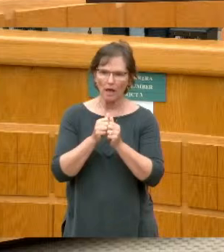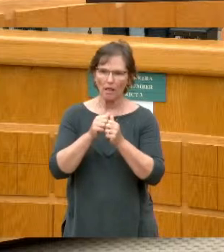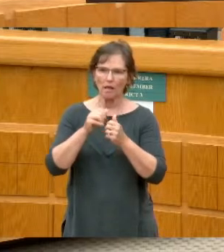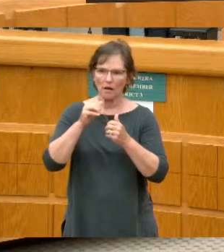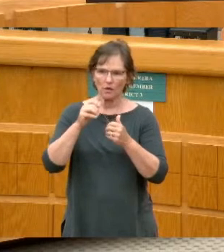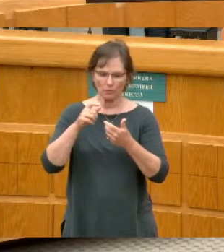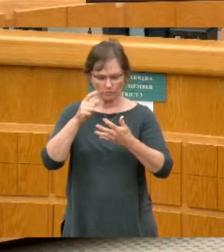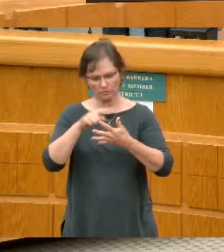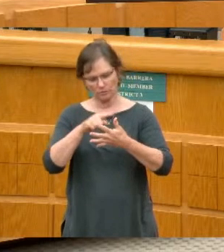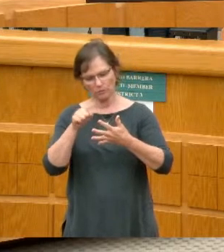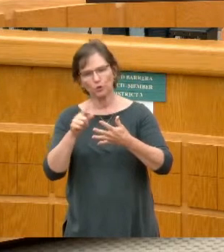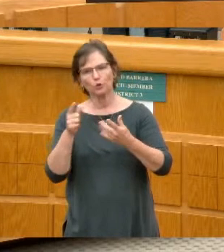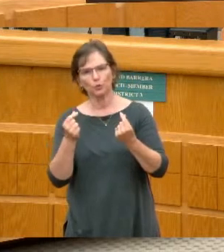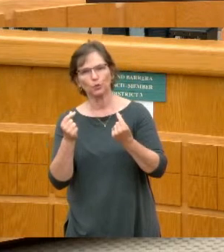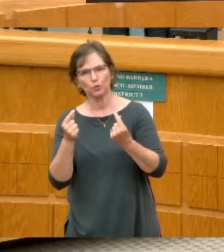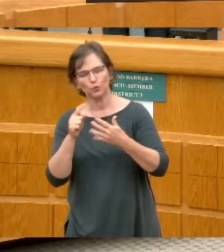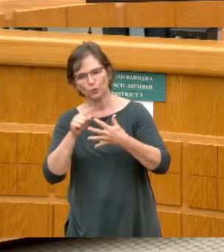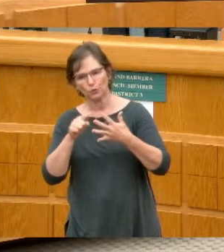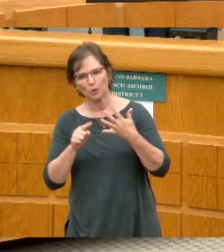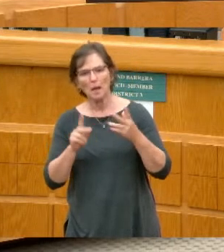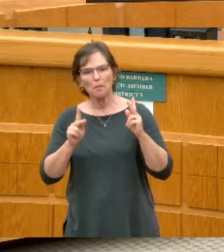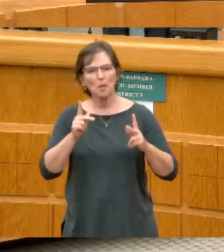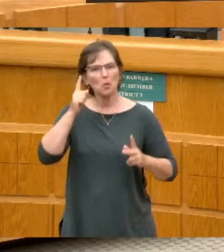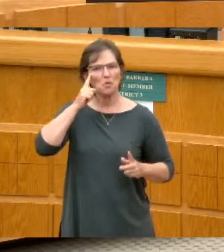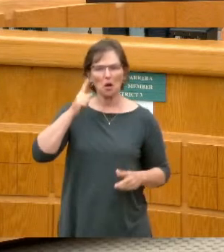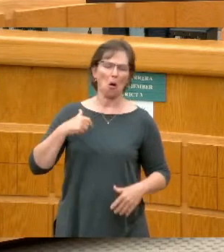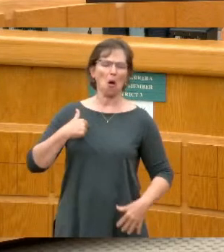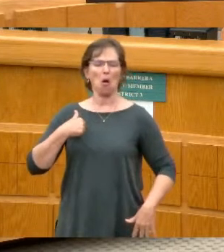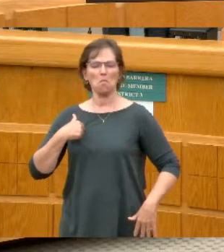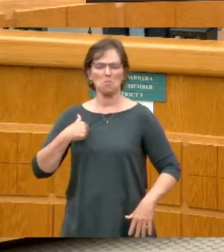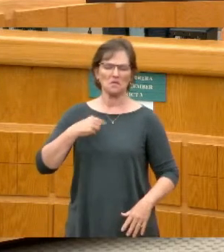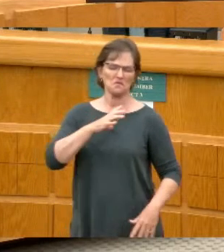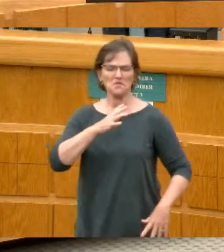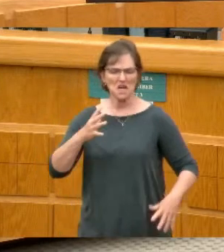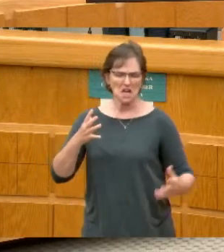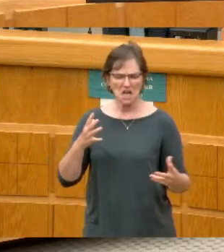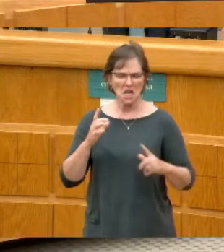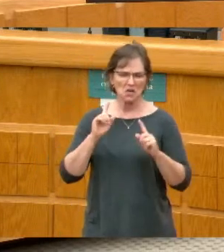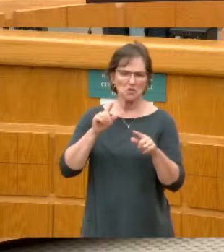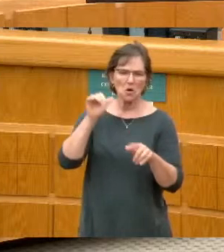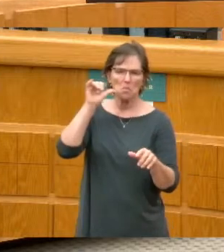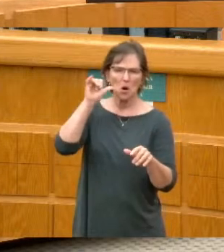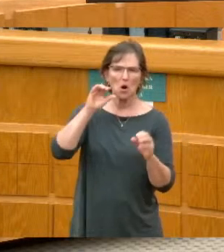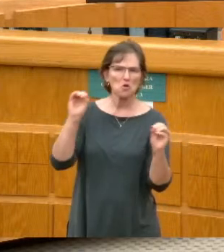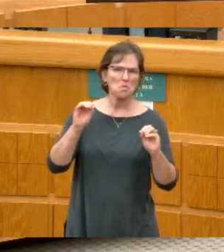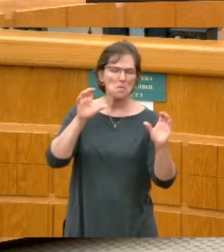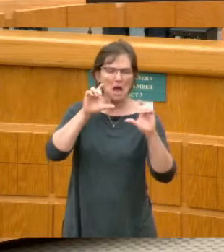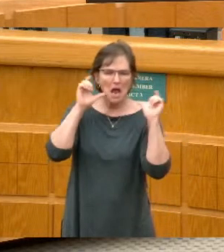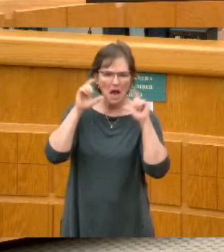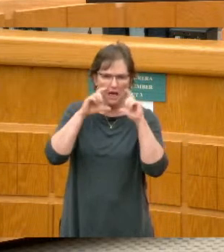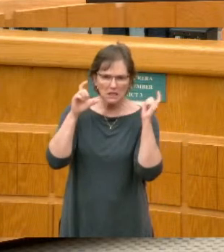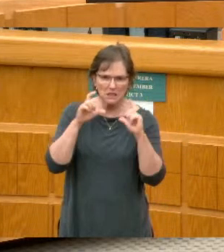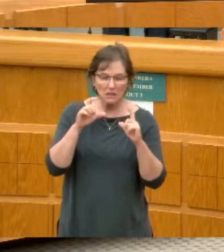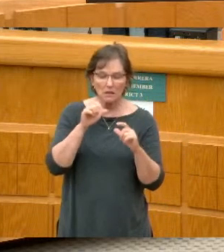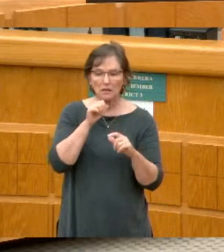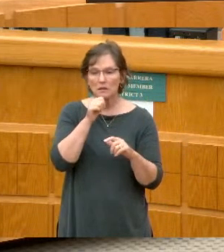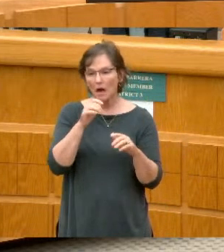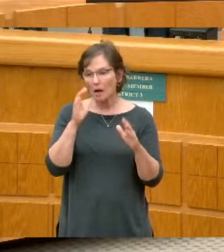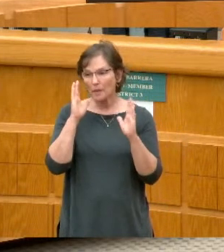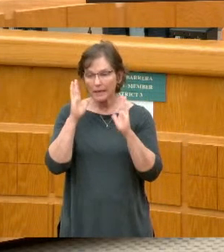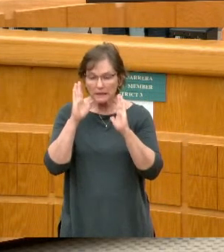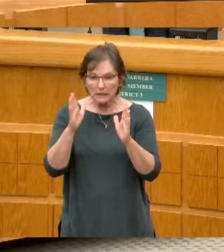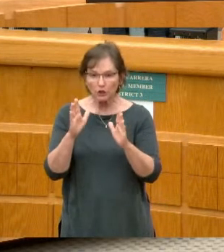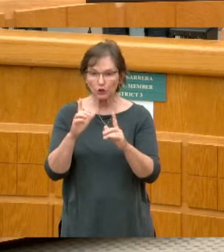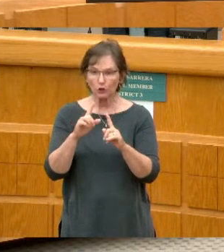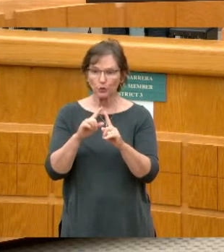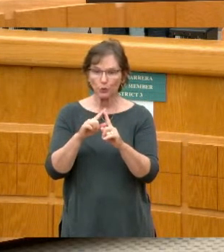If you want to enjoy your holidays, Thanksgiving and Christmas, please pay extra attention to your protocols.